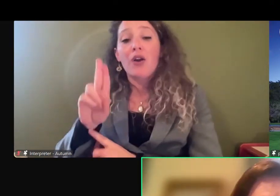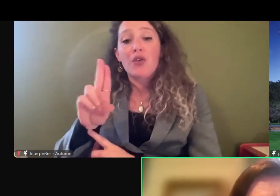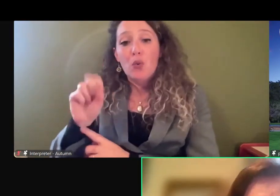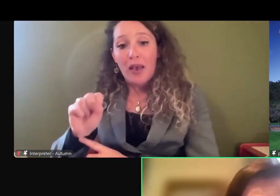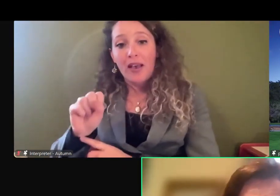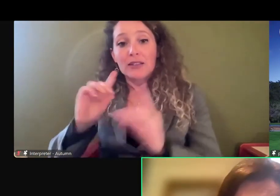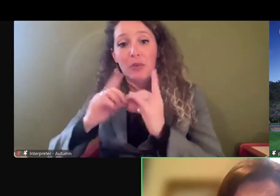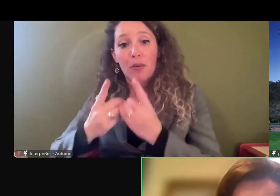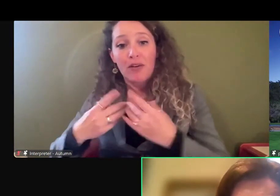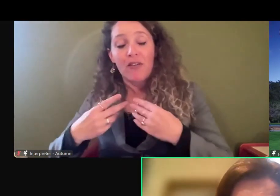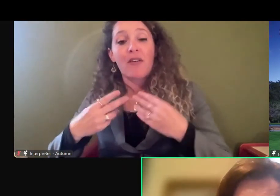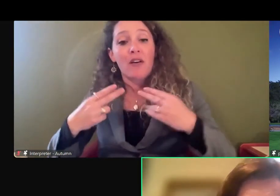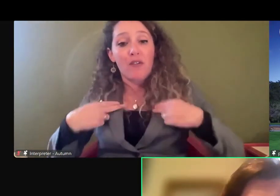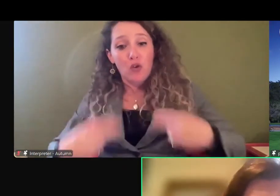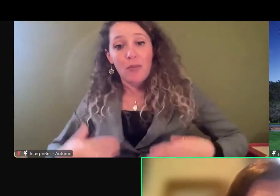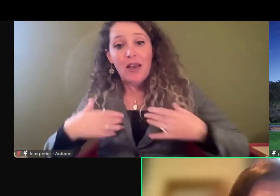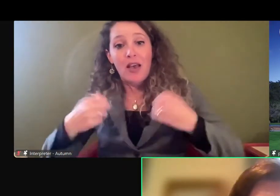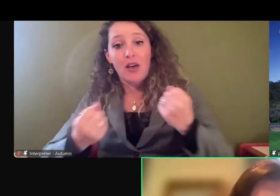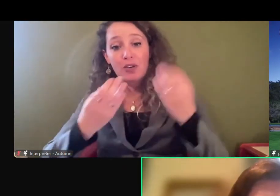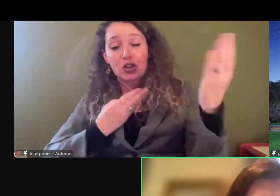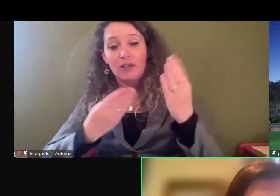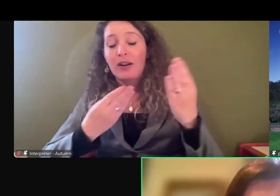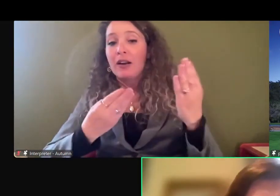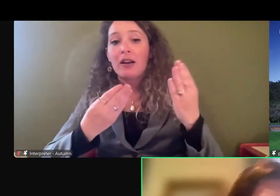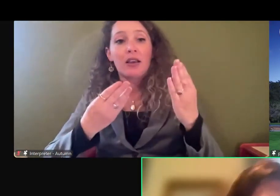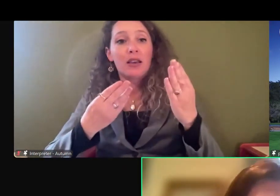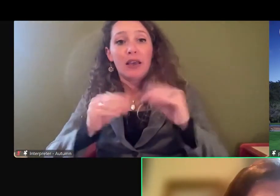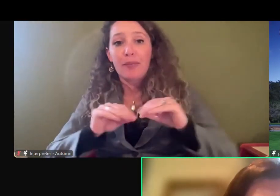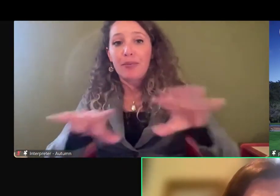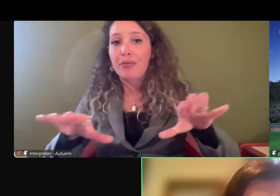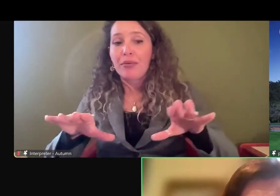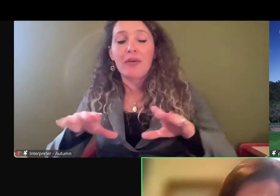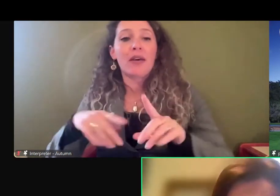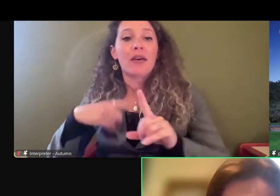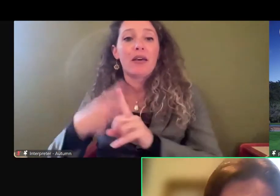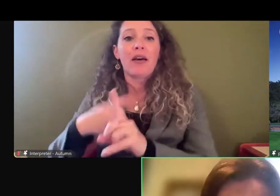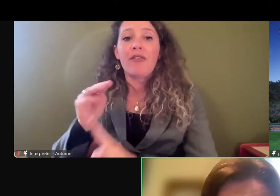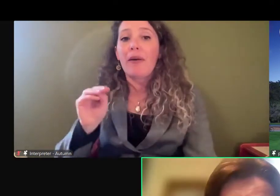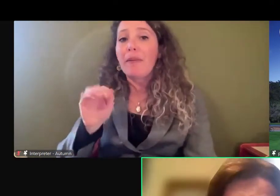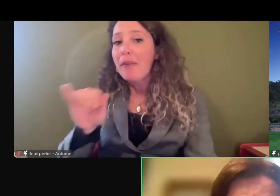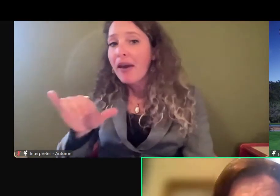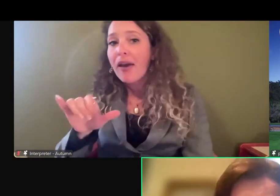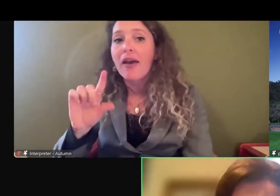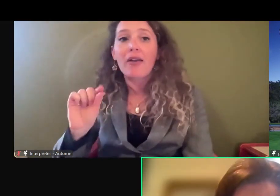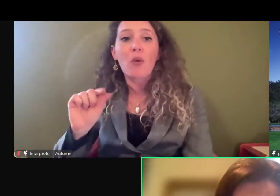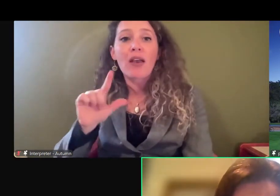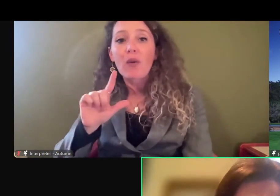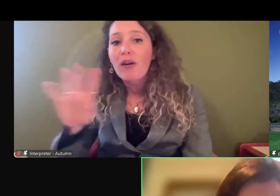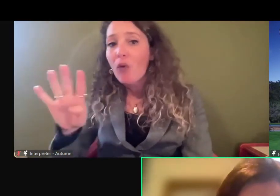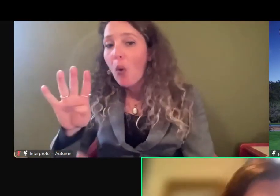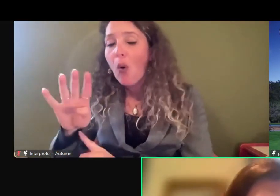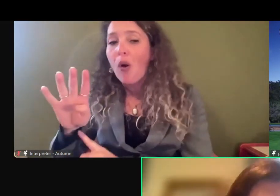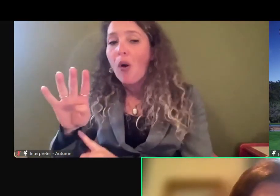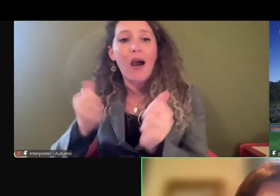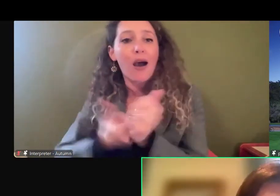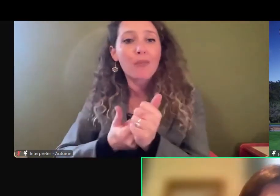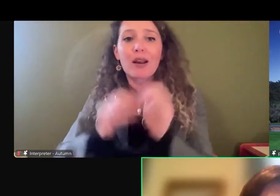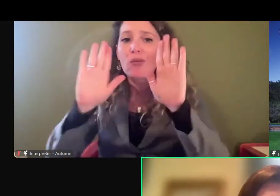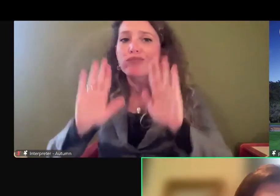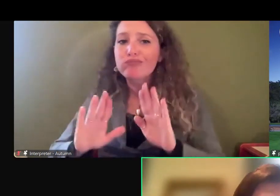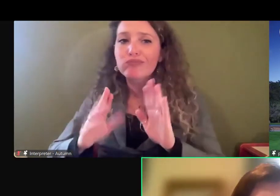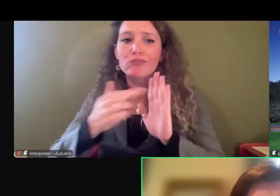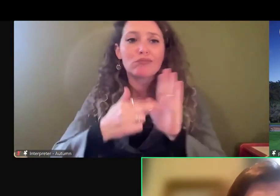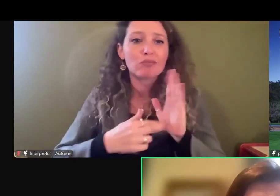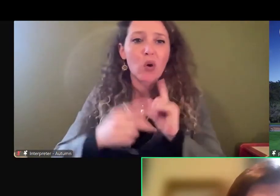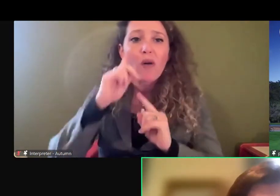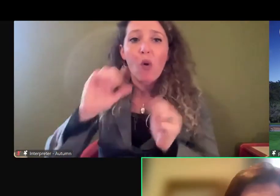May 2024, and it's a really wonderful set of updated regulations to implement